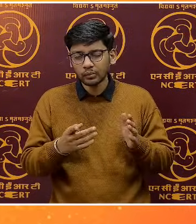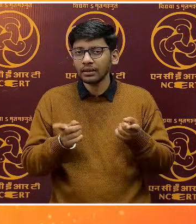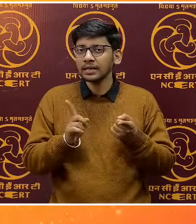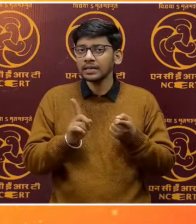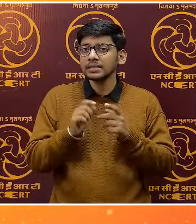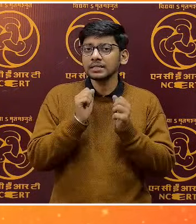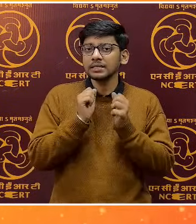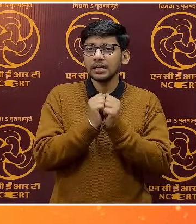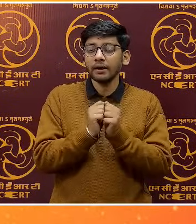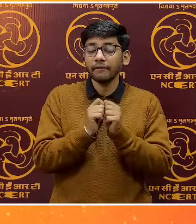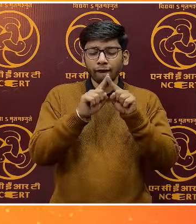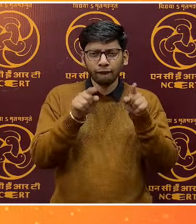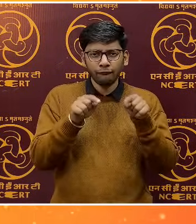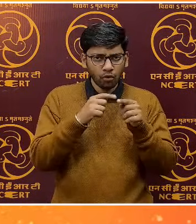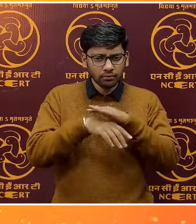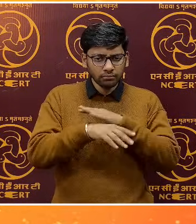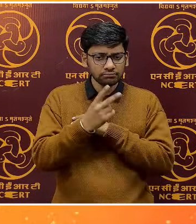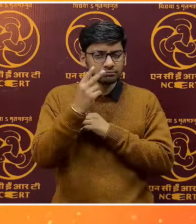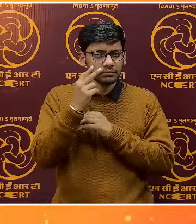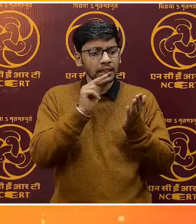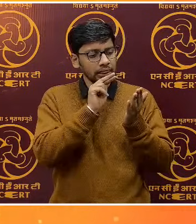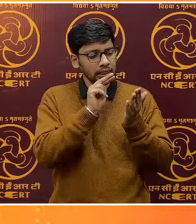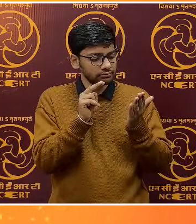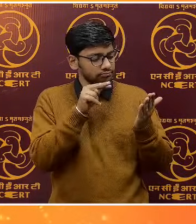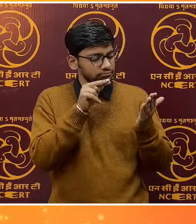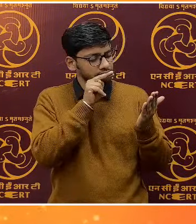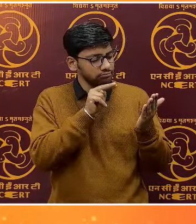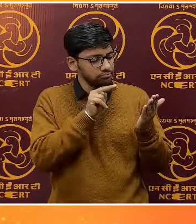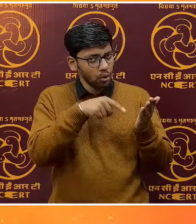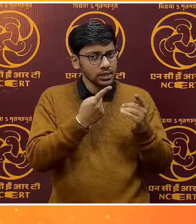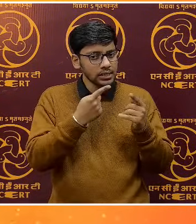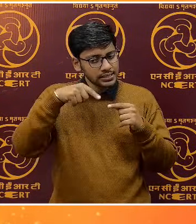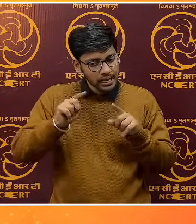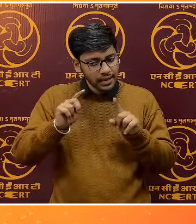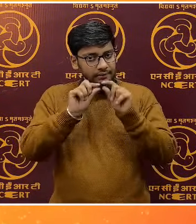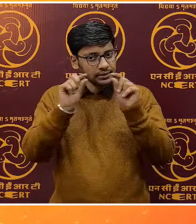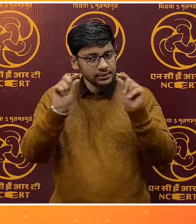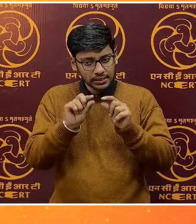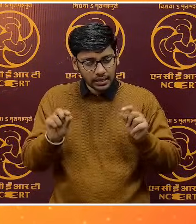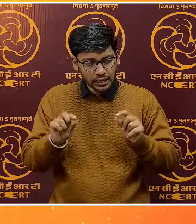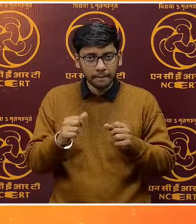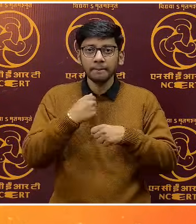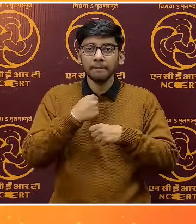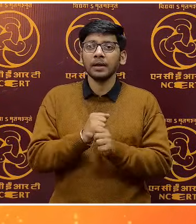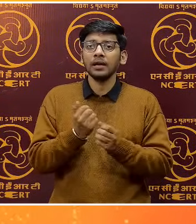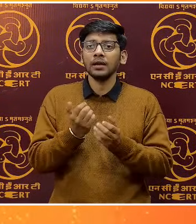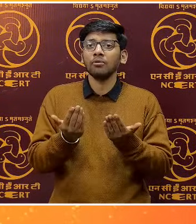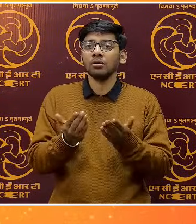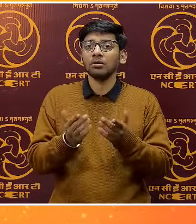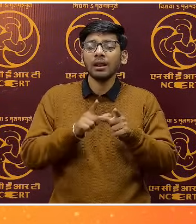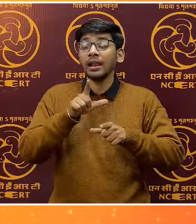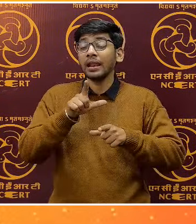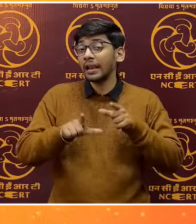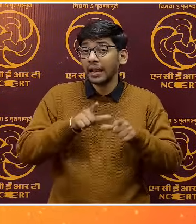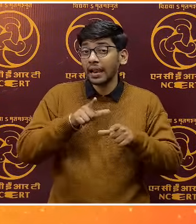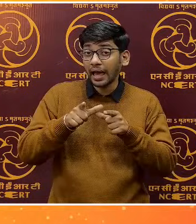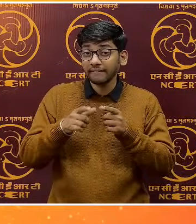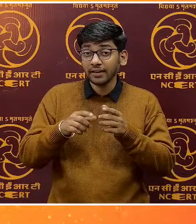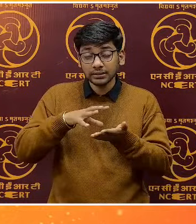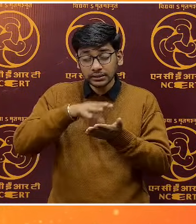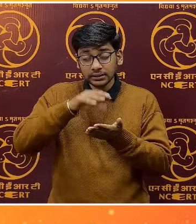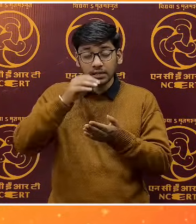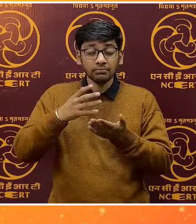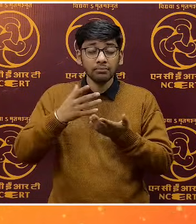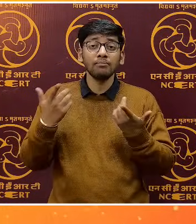this picture and they can also create certain sentences, right? This will help them with the language, the fluency of this